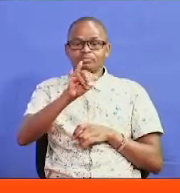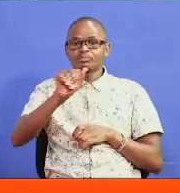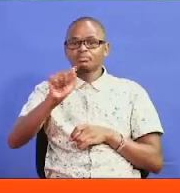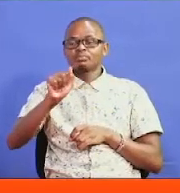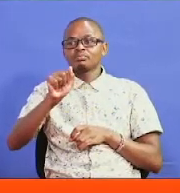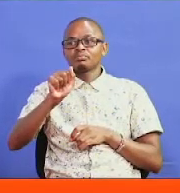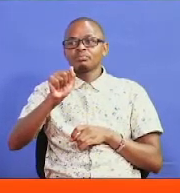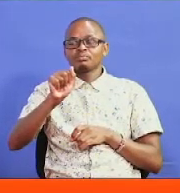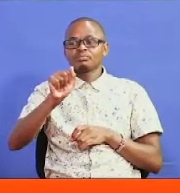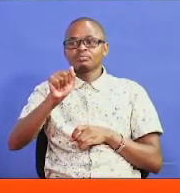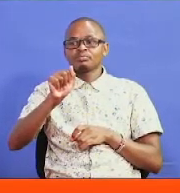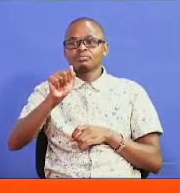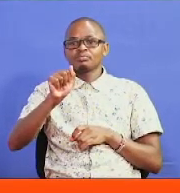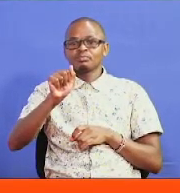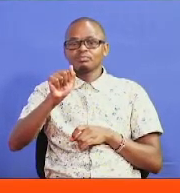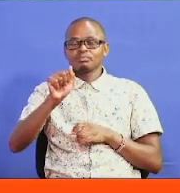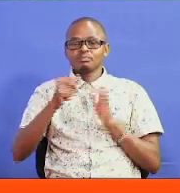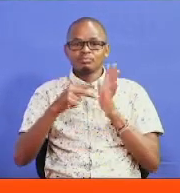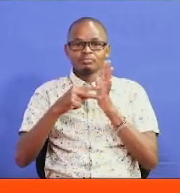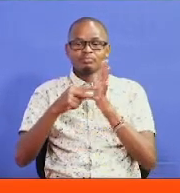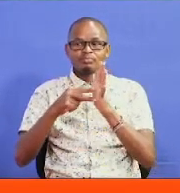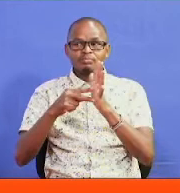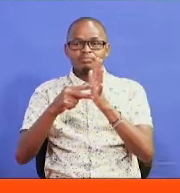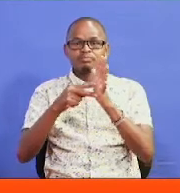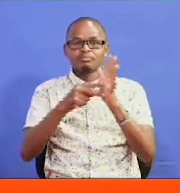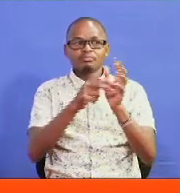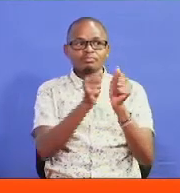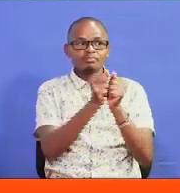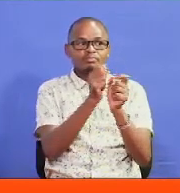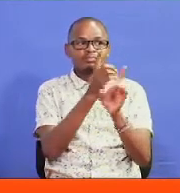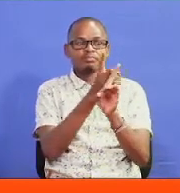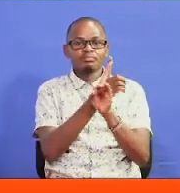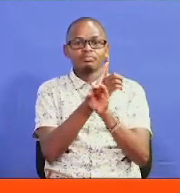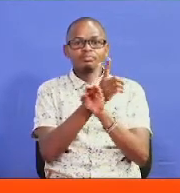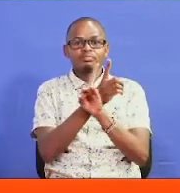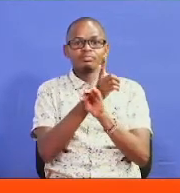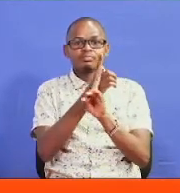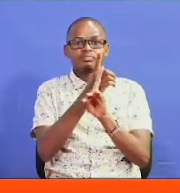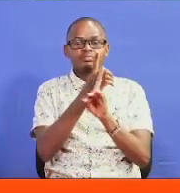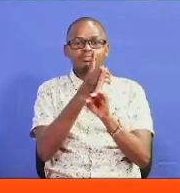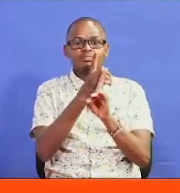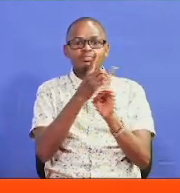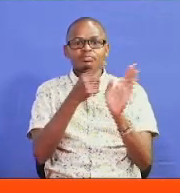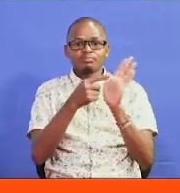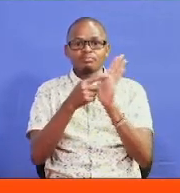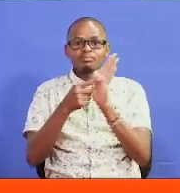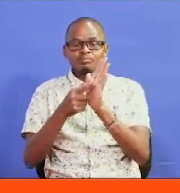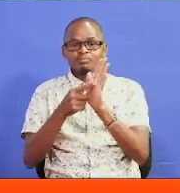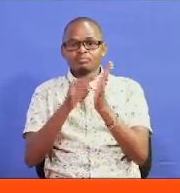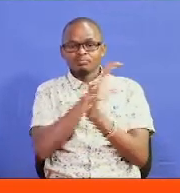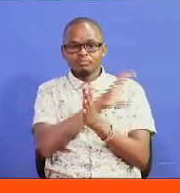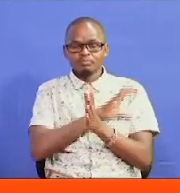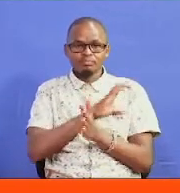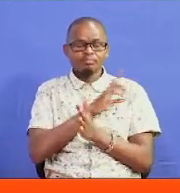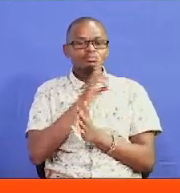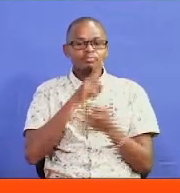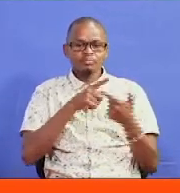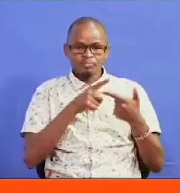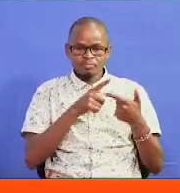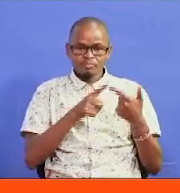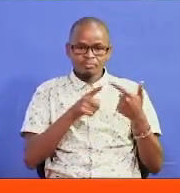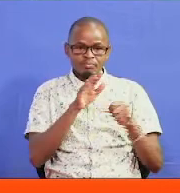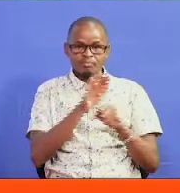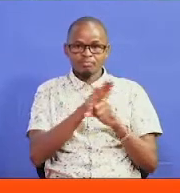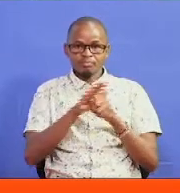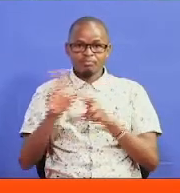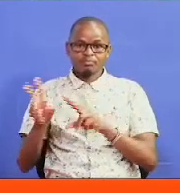parasite. They present with different signs and symptoms. Right. But the